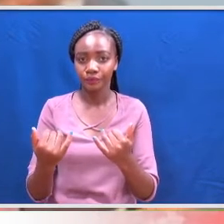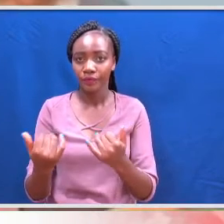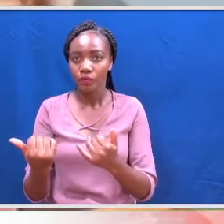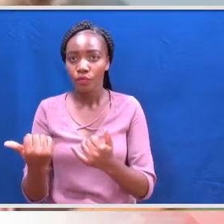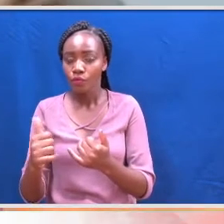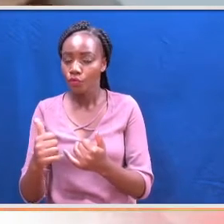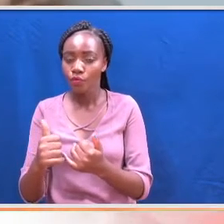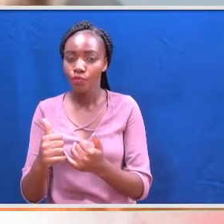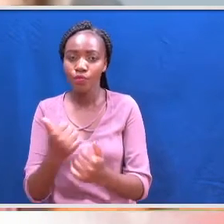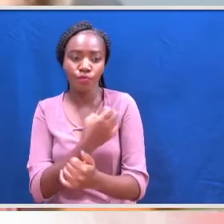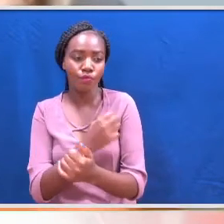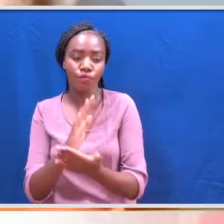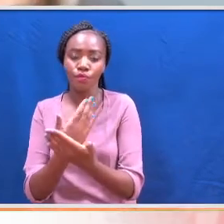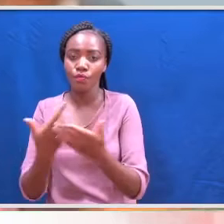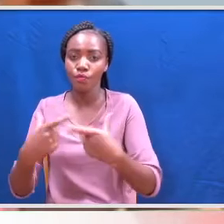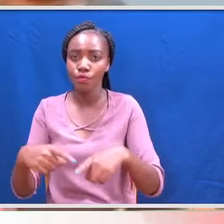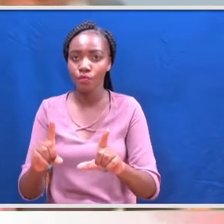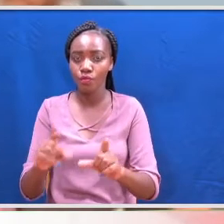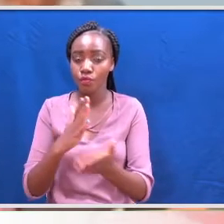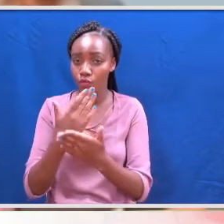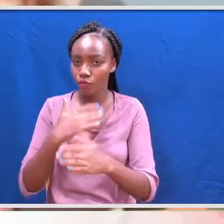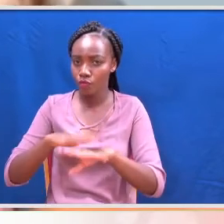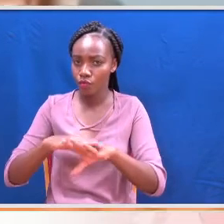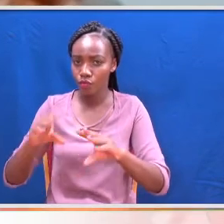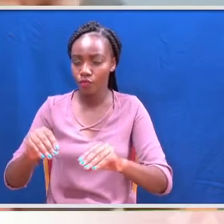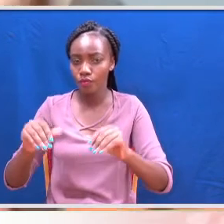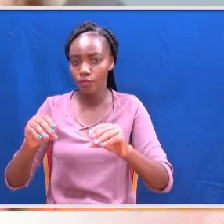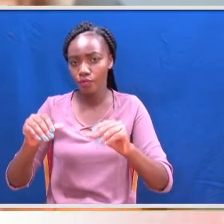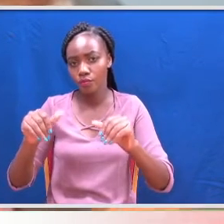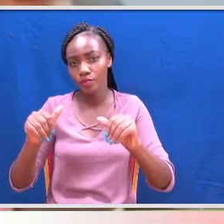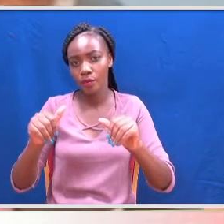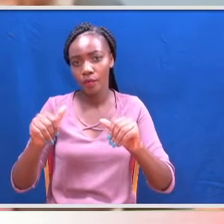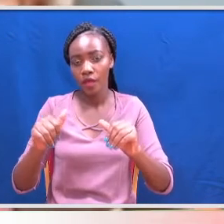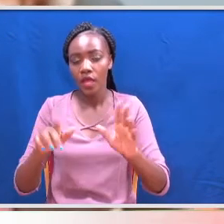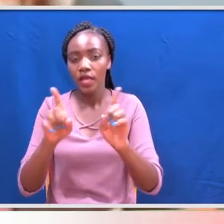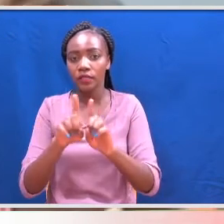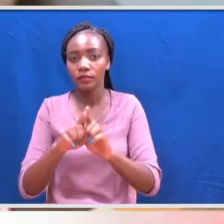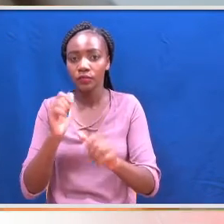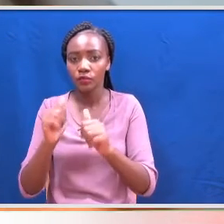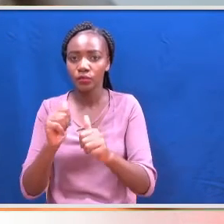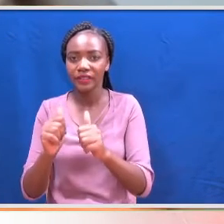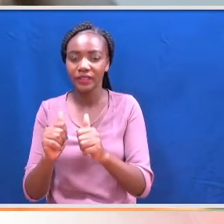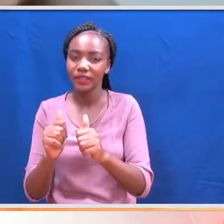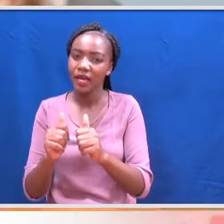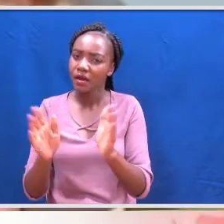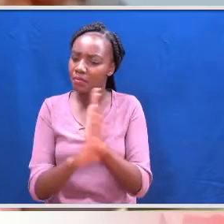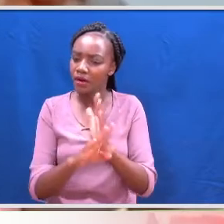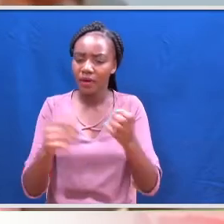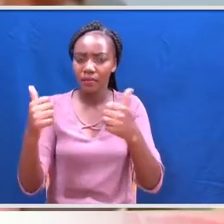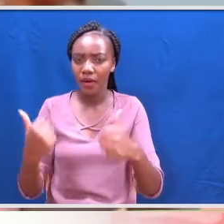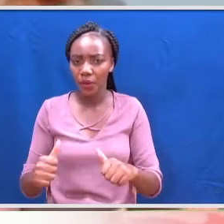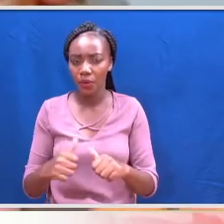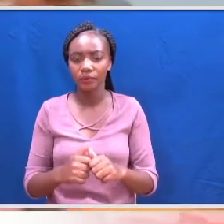retain these good quality vaccines which are not expired, and then we have a